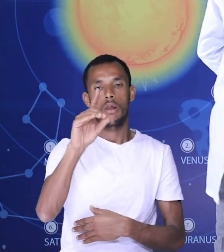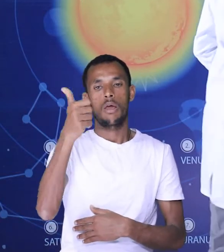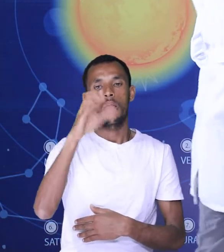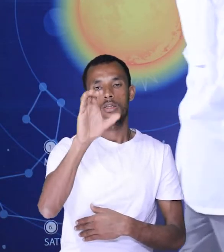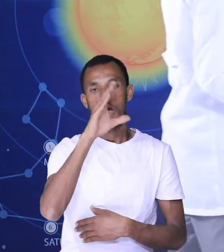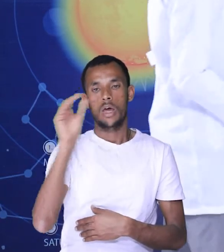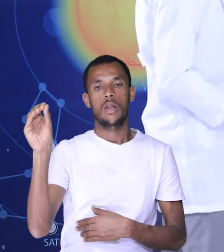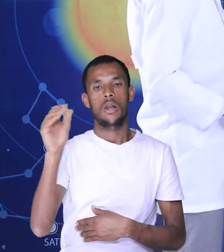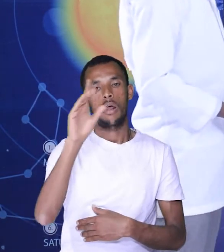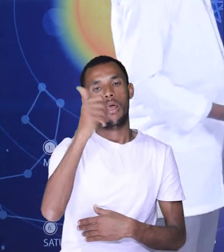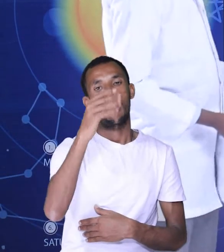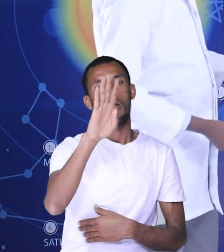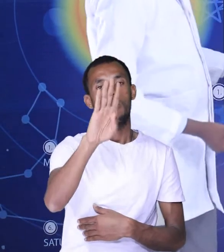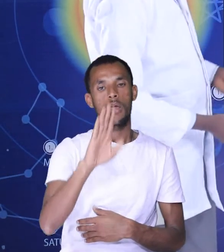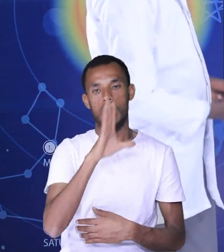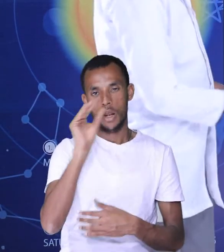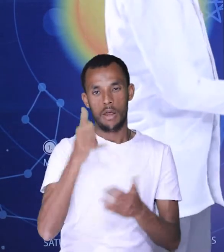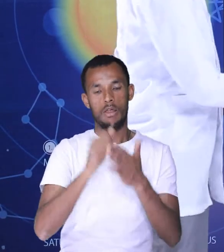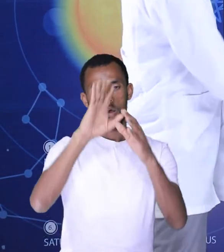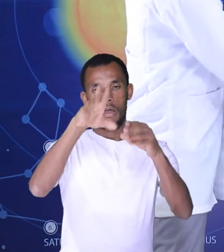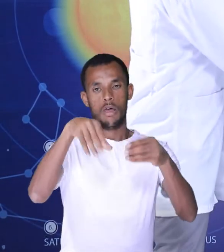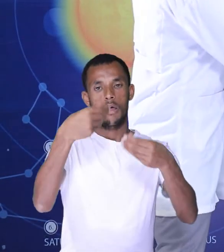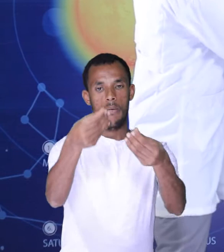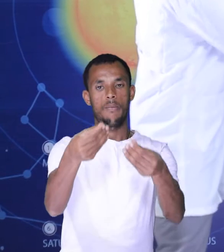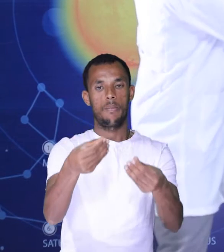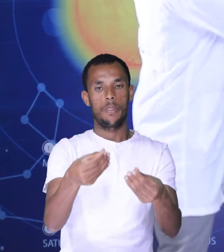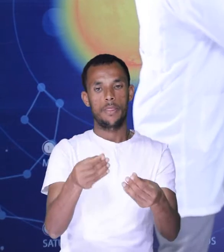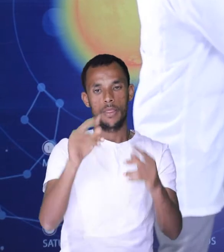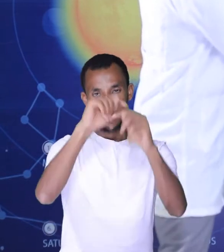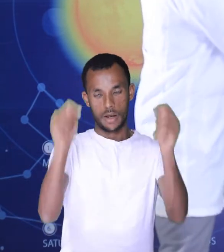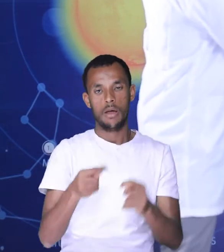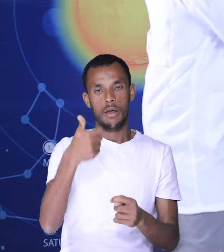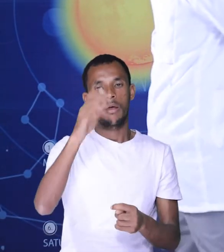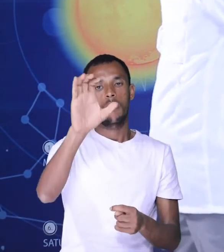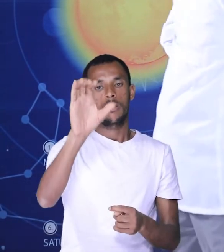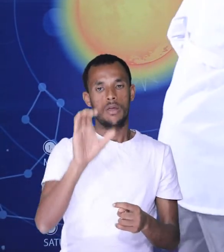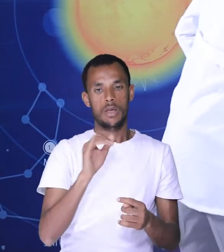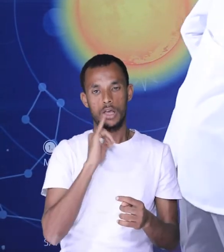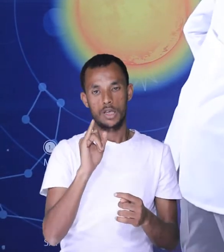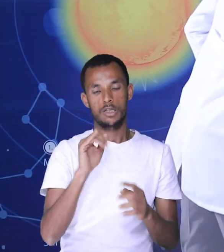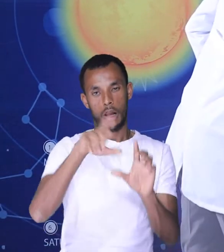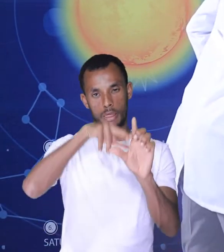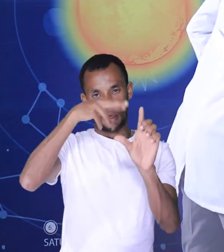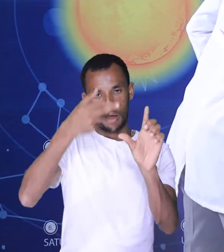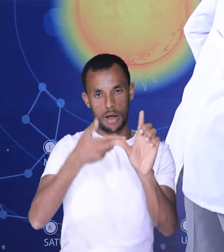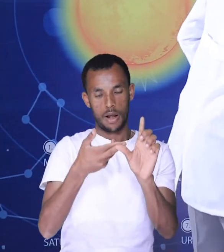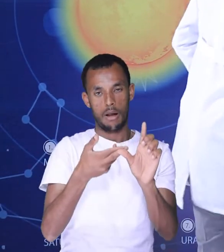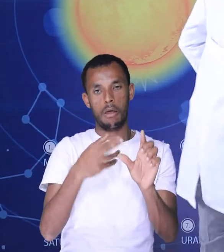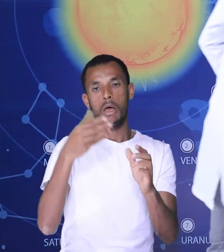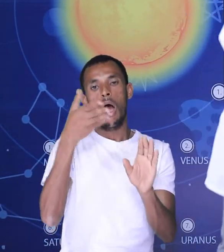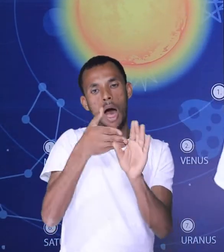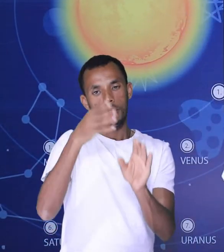and AB. And it's given that triangle ABC is right angle at